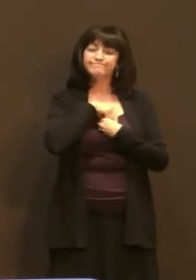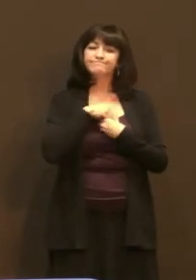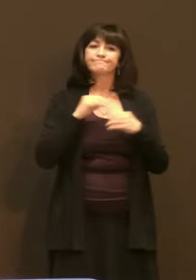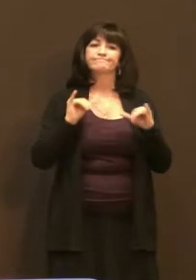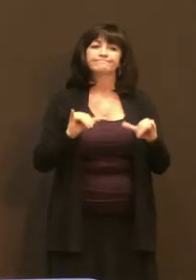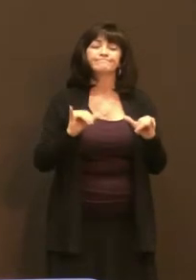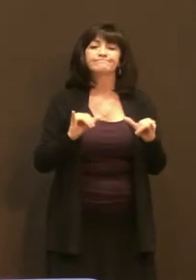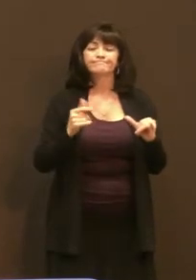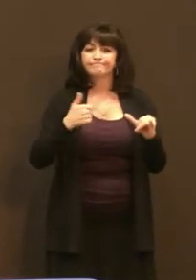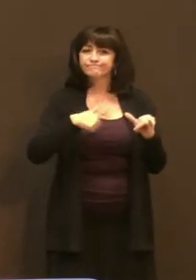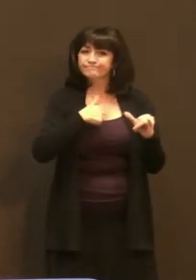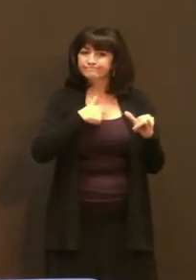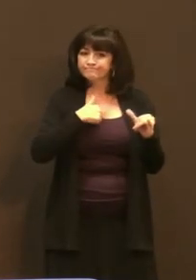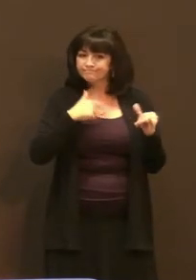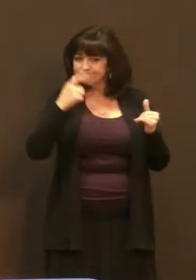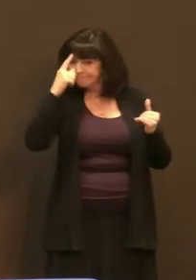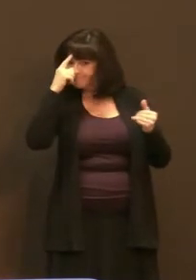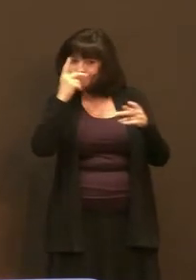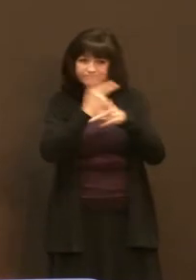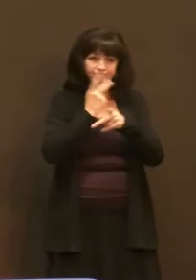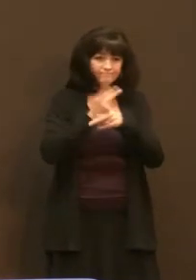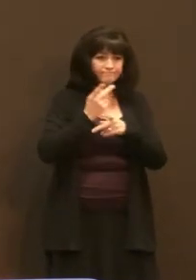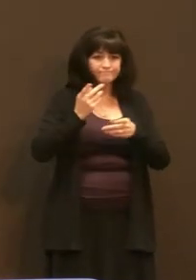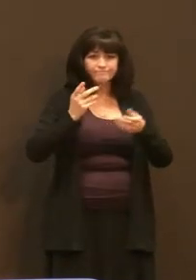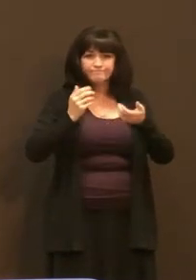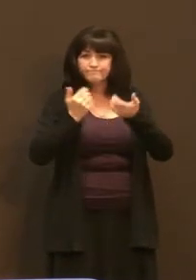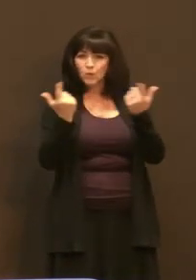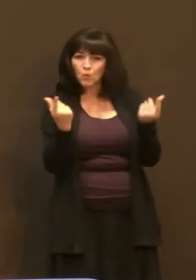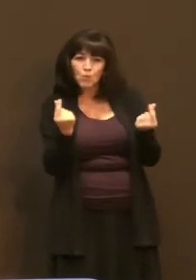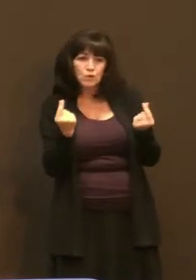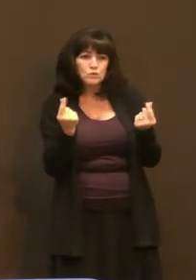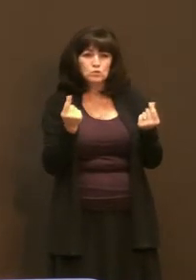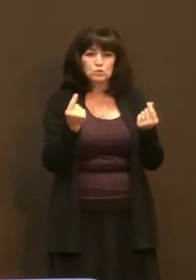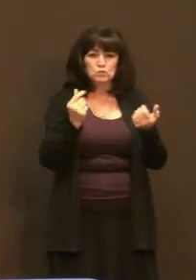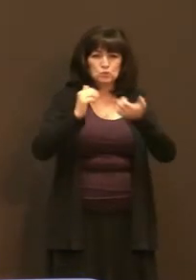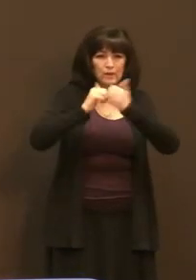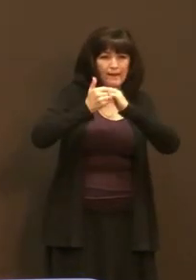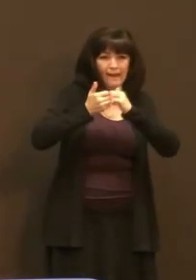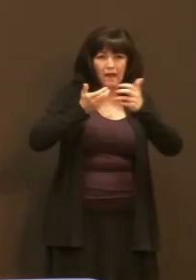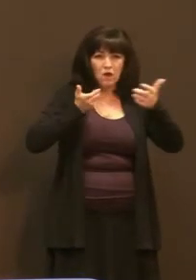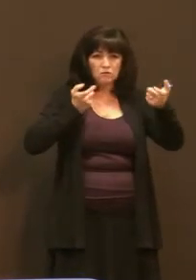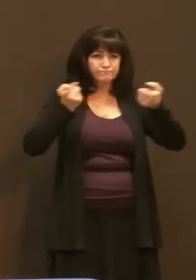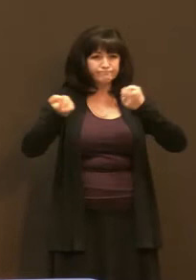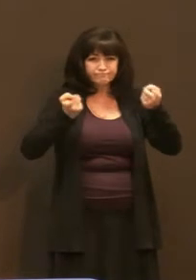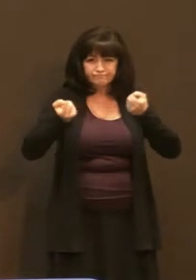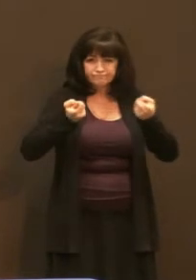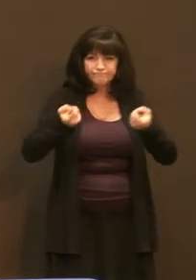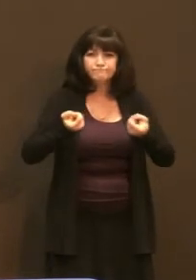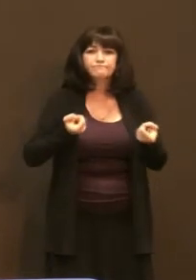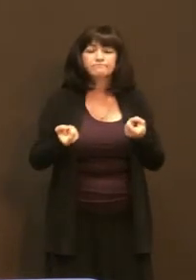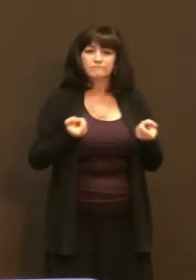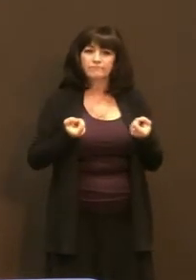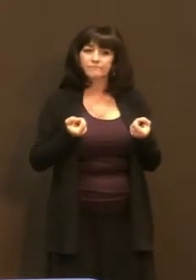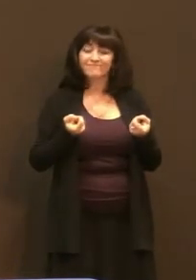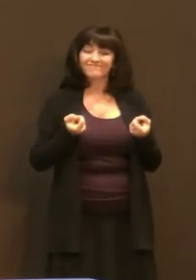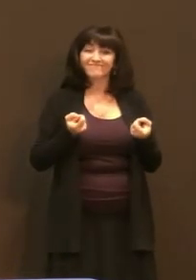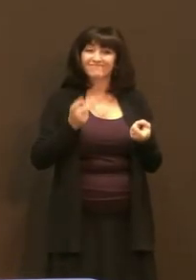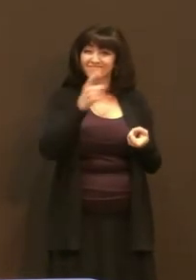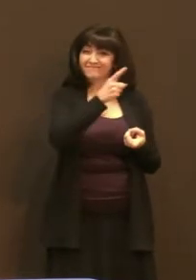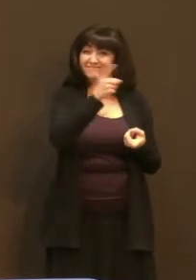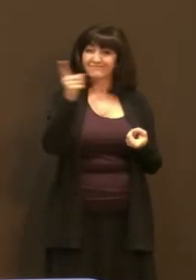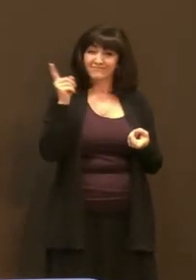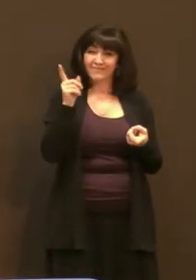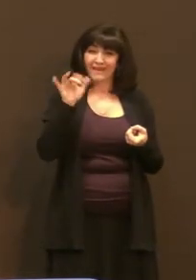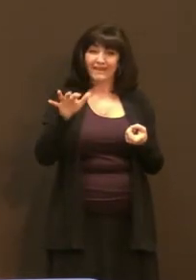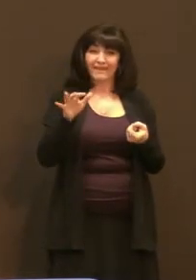really emphasized, none of it's super new, but it's also not always the way these places operate.